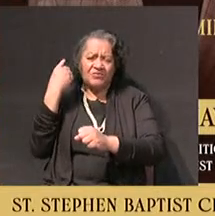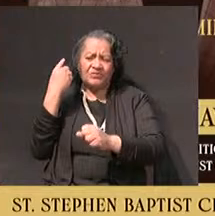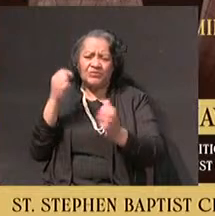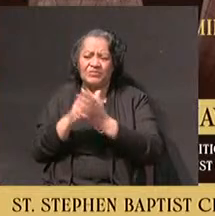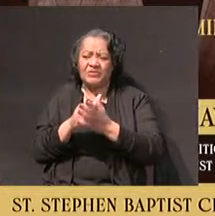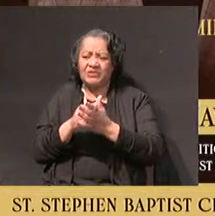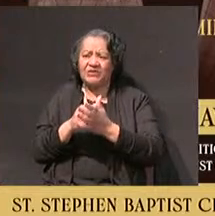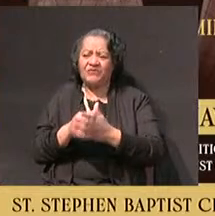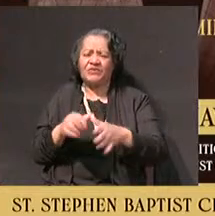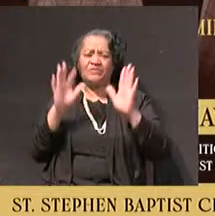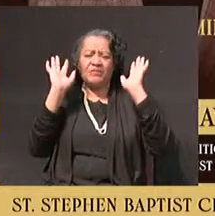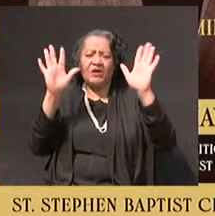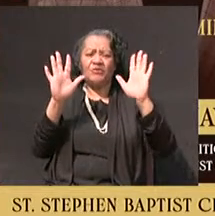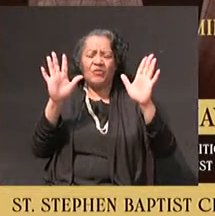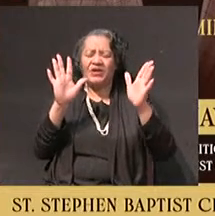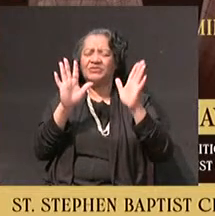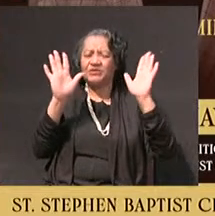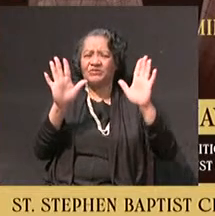there was a